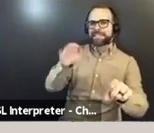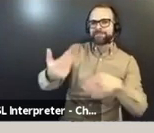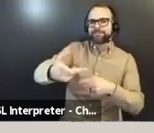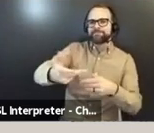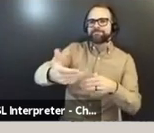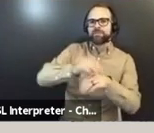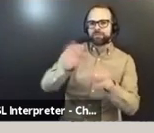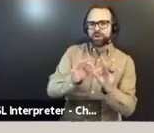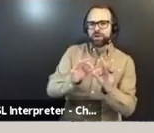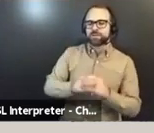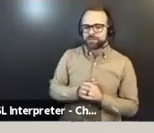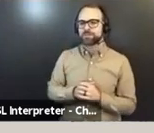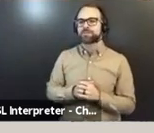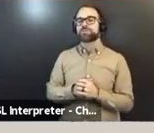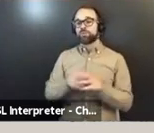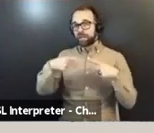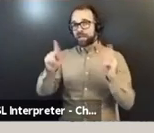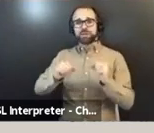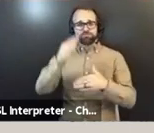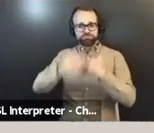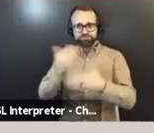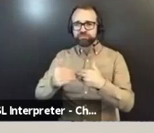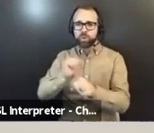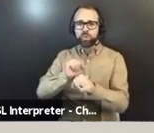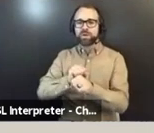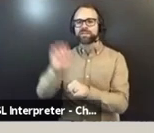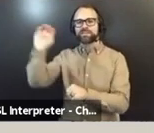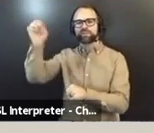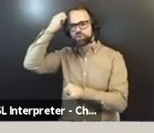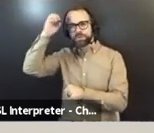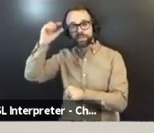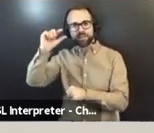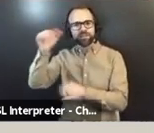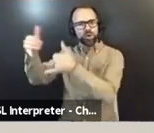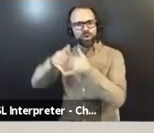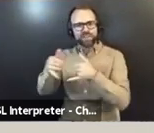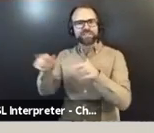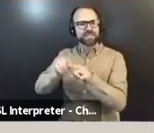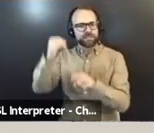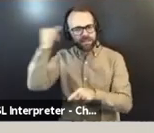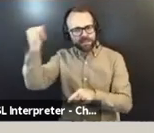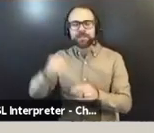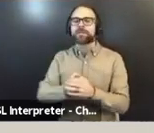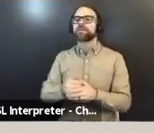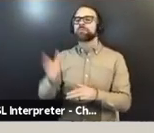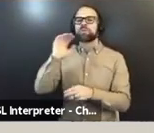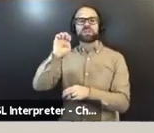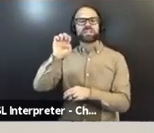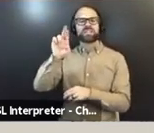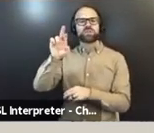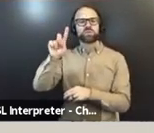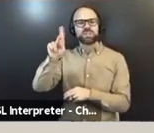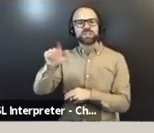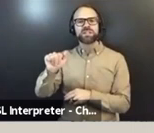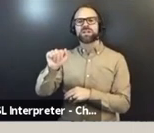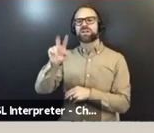to carry on doing that work. Same thing with the European grants. There's a lot of European grants out there. There used to be Eureka, there's Horizon, there's some other